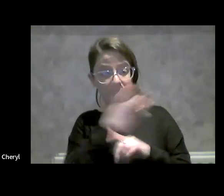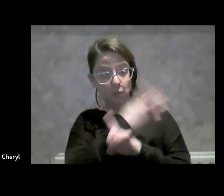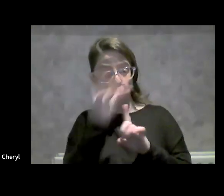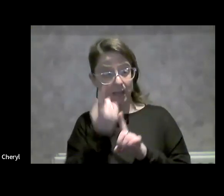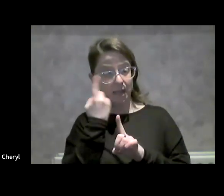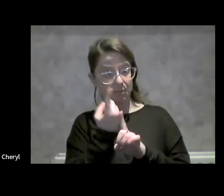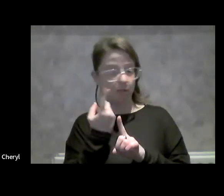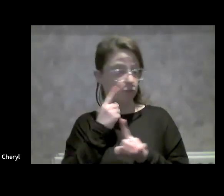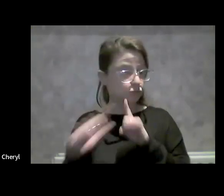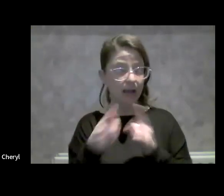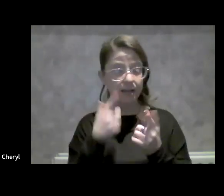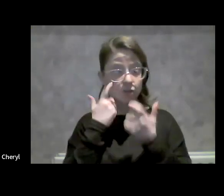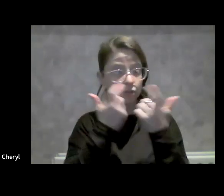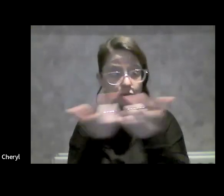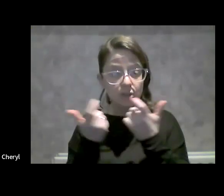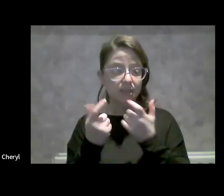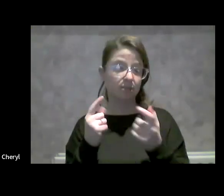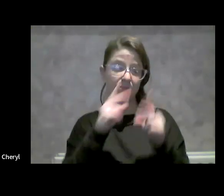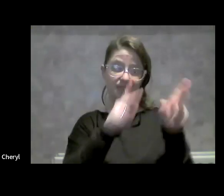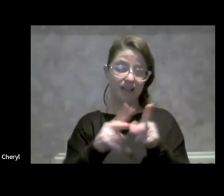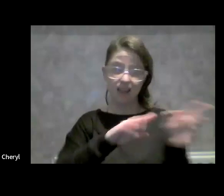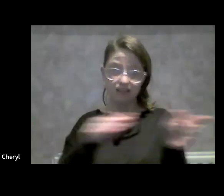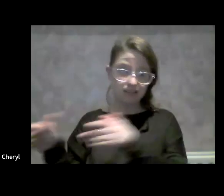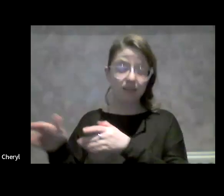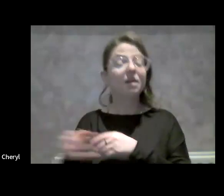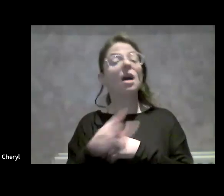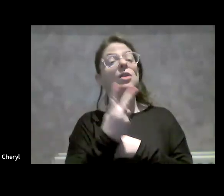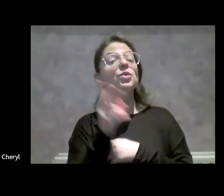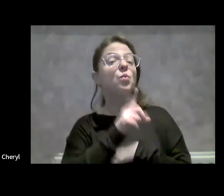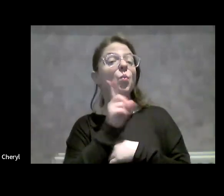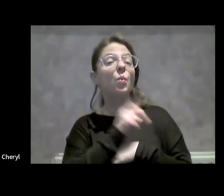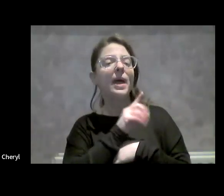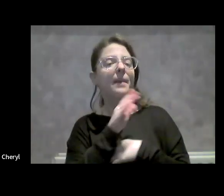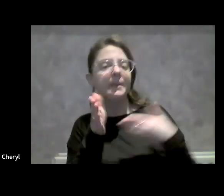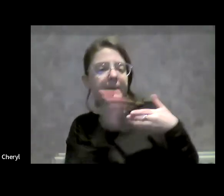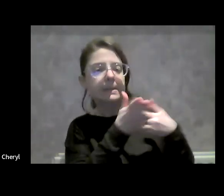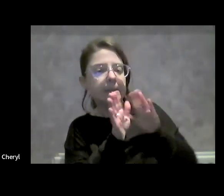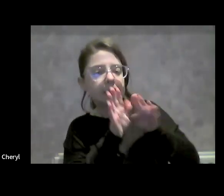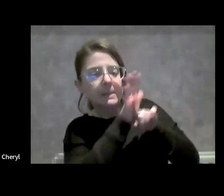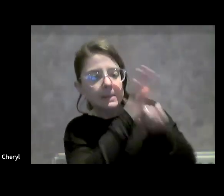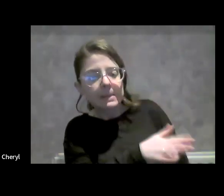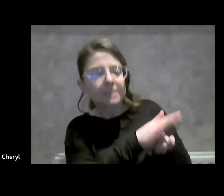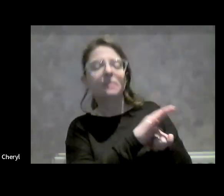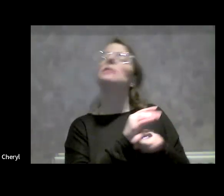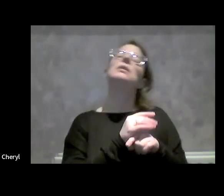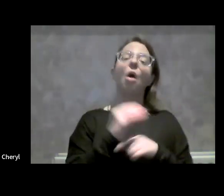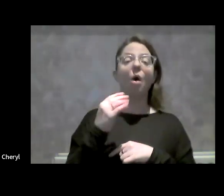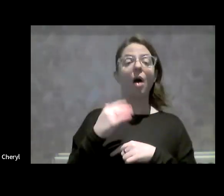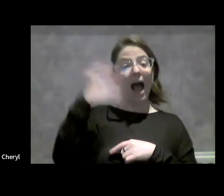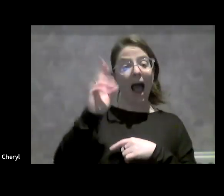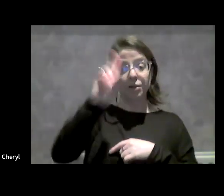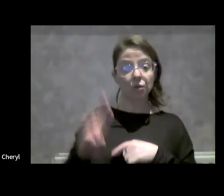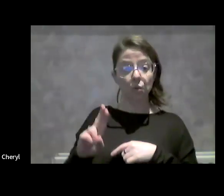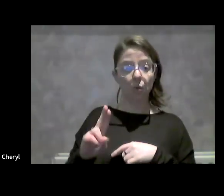searching. And closer to home, two women are cornered on a bus. And in the classroom of my all-girls Catholic high school, I am